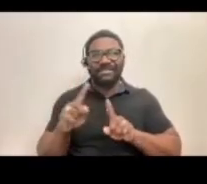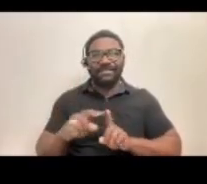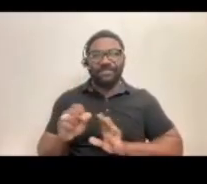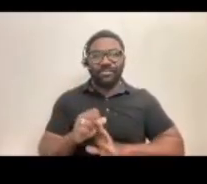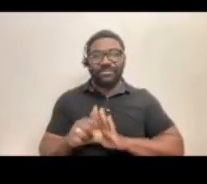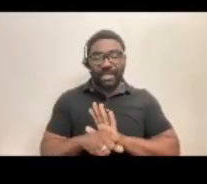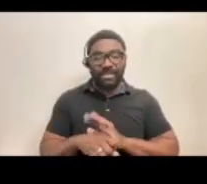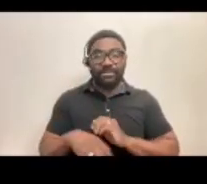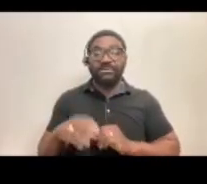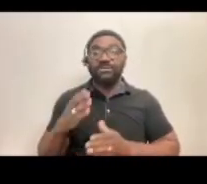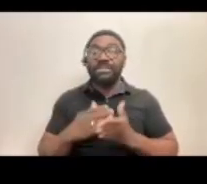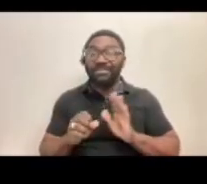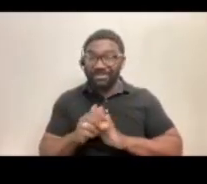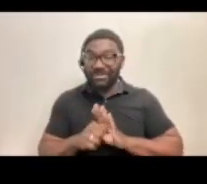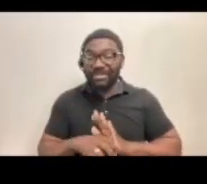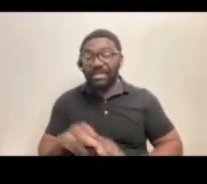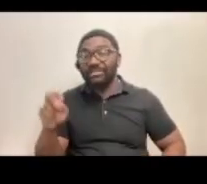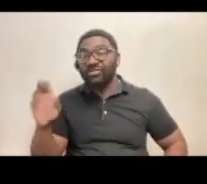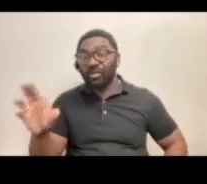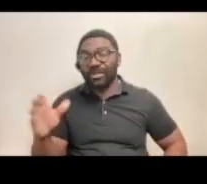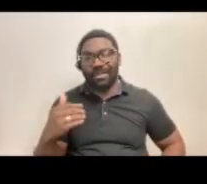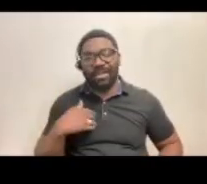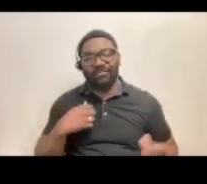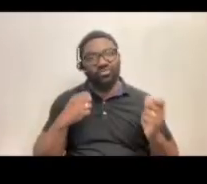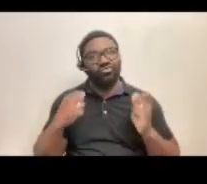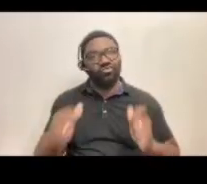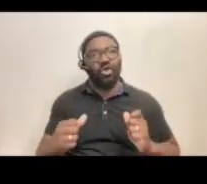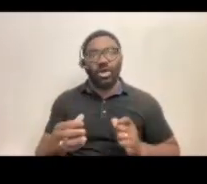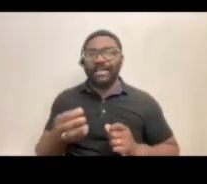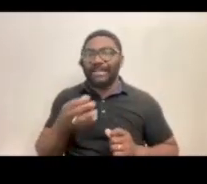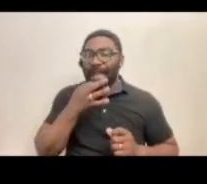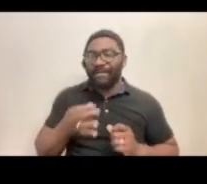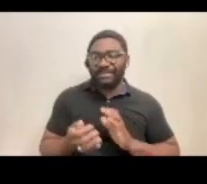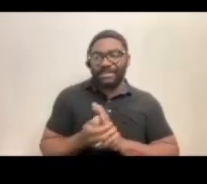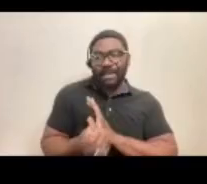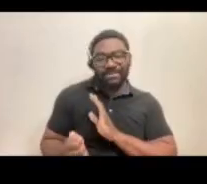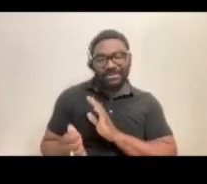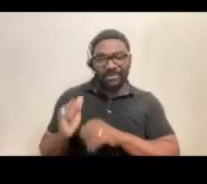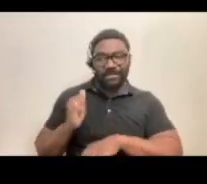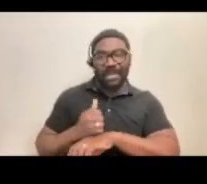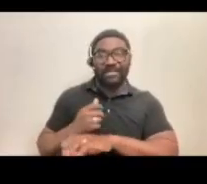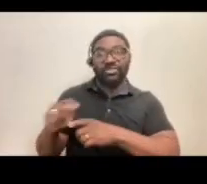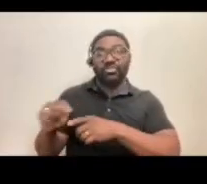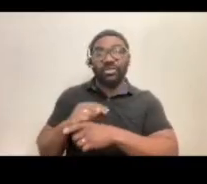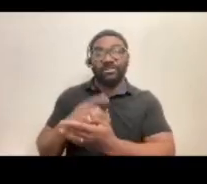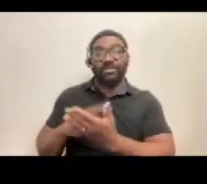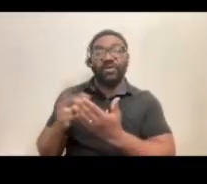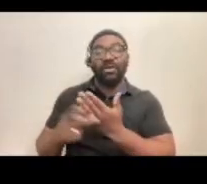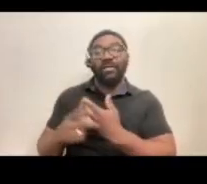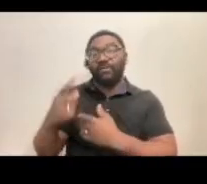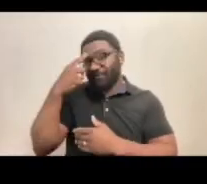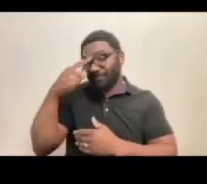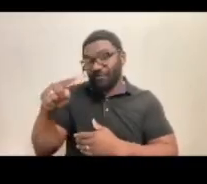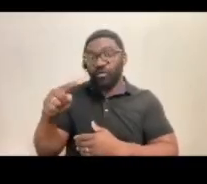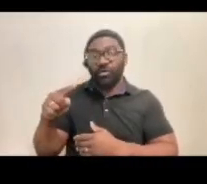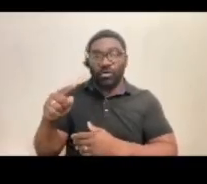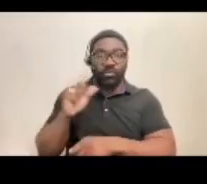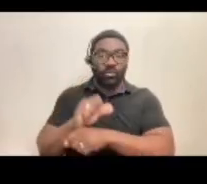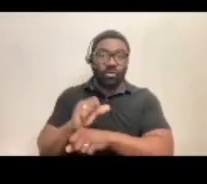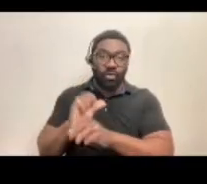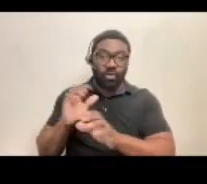North Carolina, are building strong competency based training programs for direct care workers, including